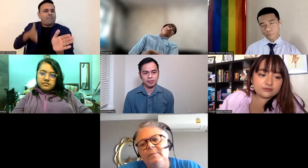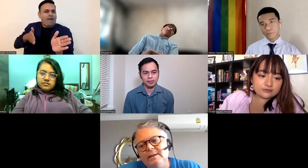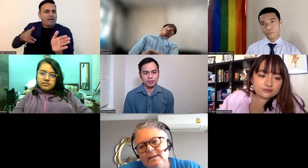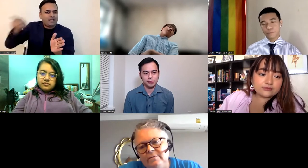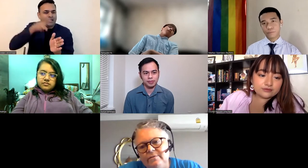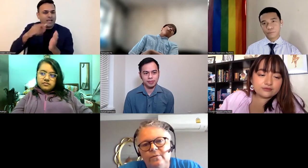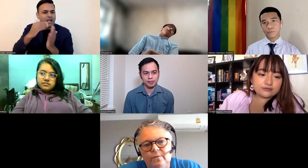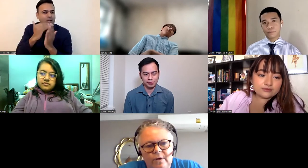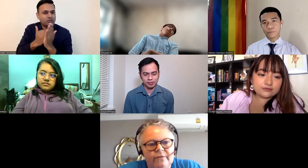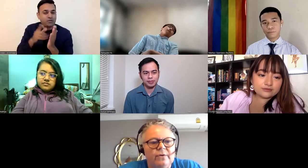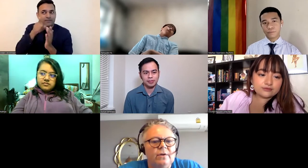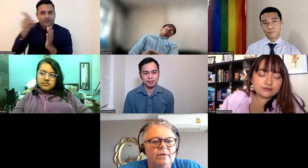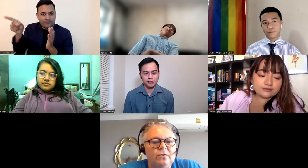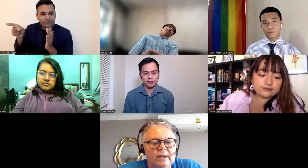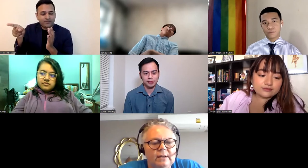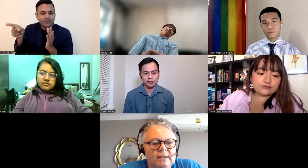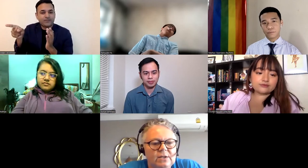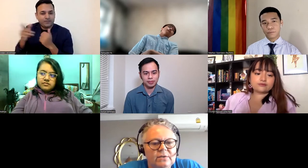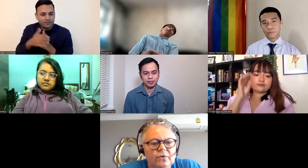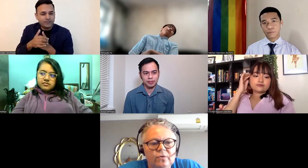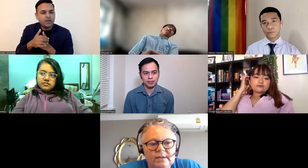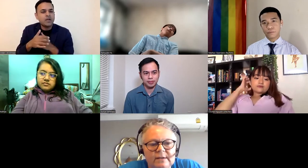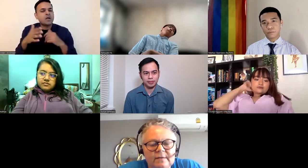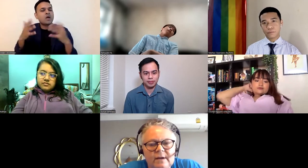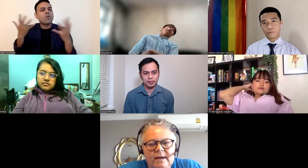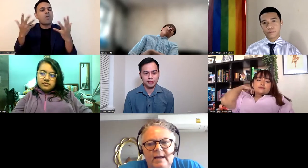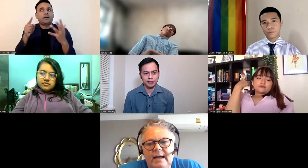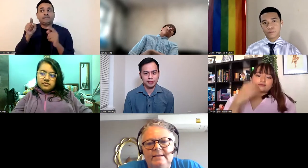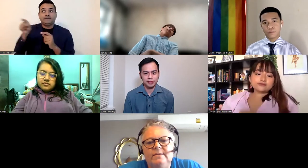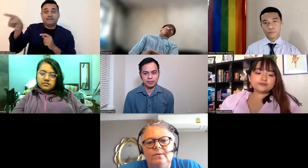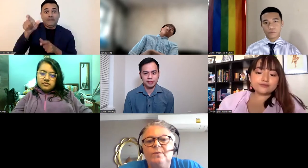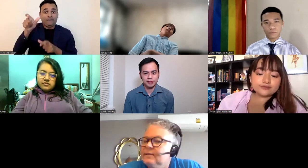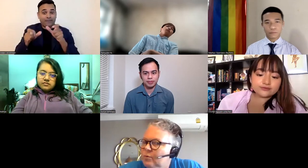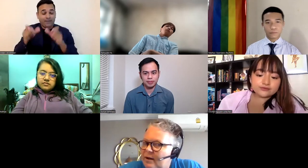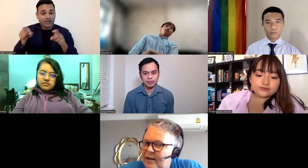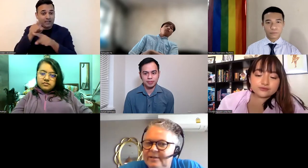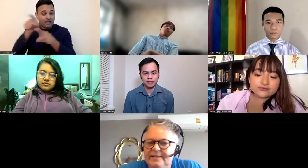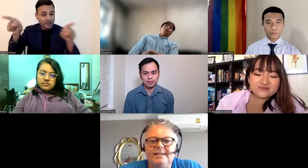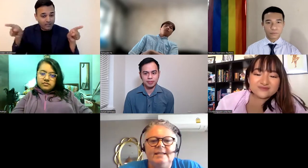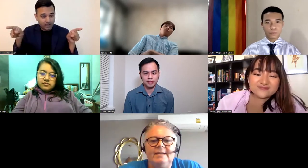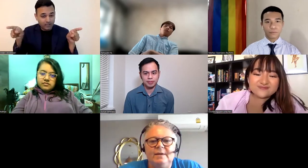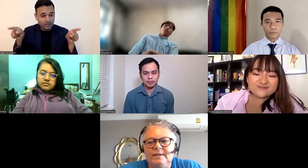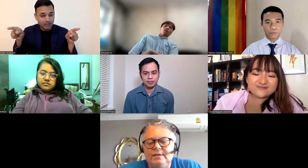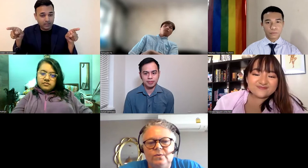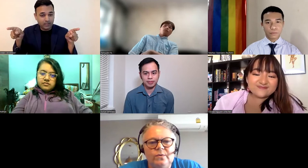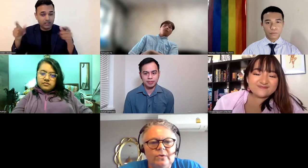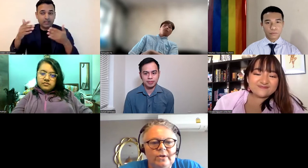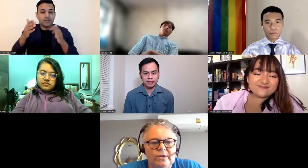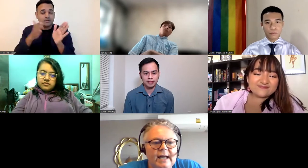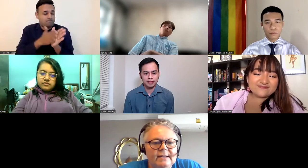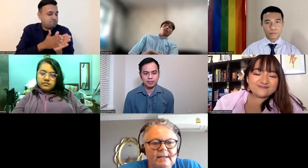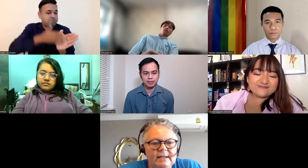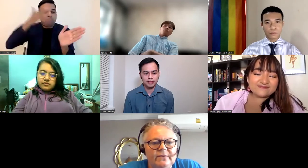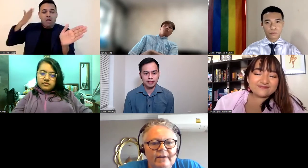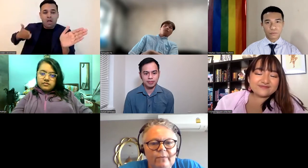I myself work for the United Nations, for UNICEF, and we're still working on this agenda because it's also a